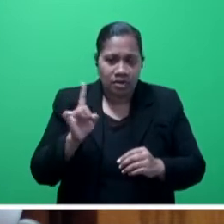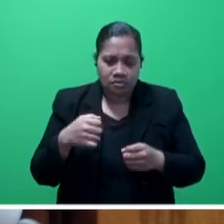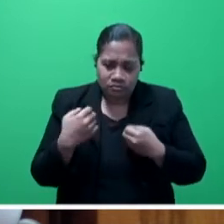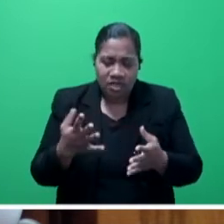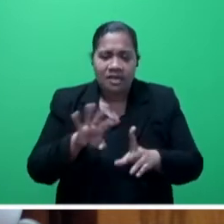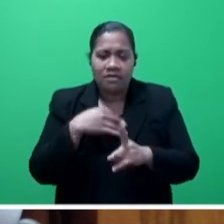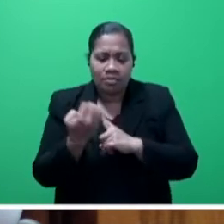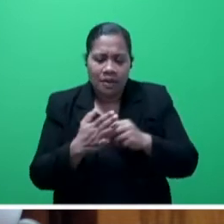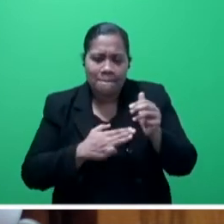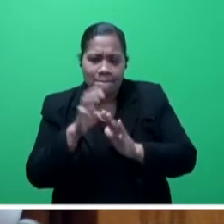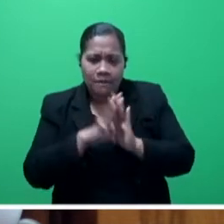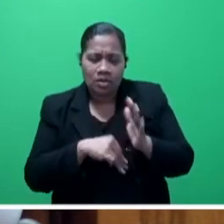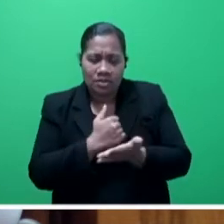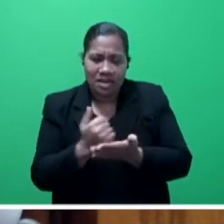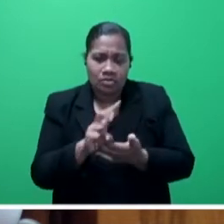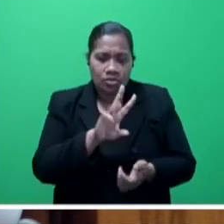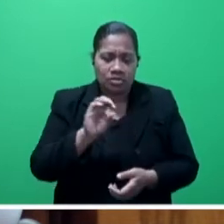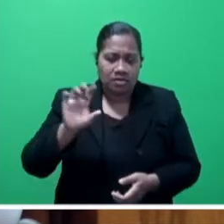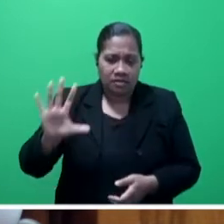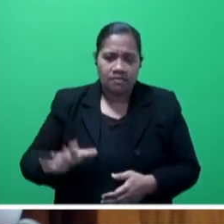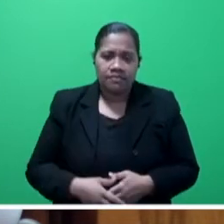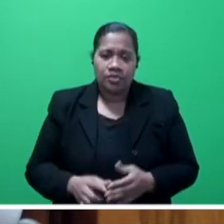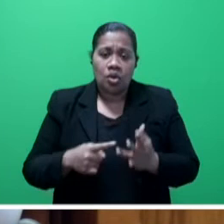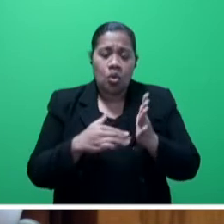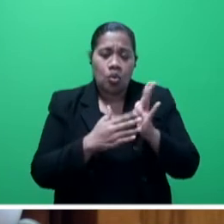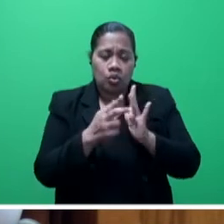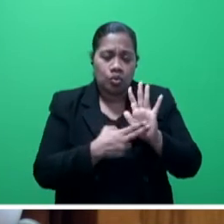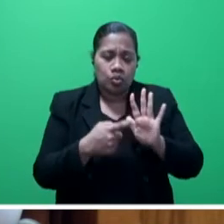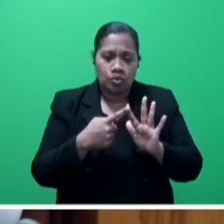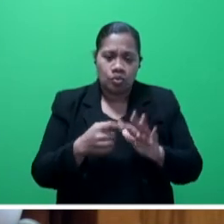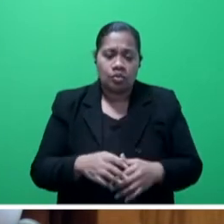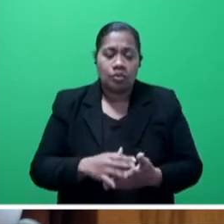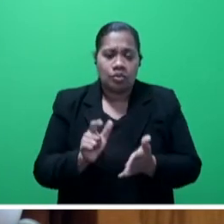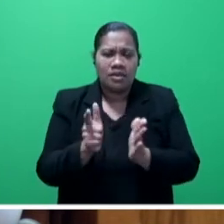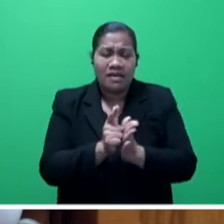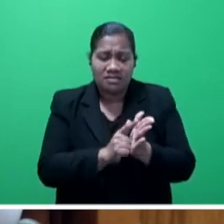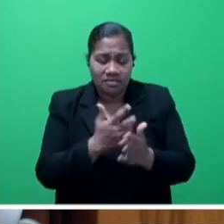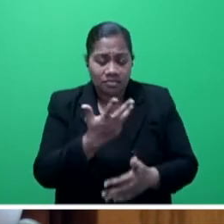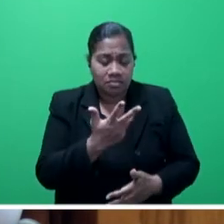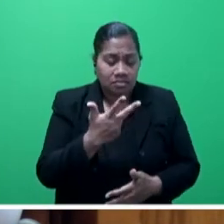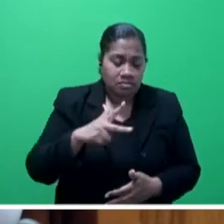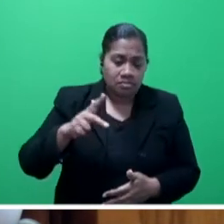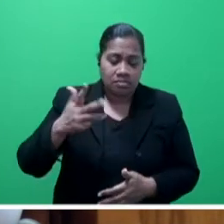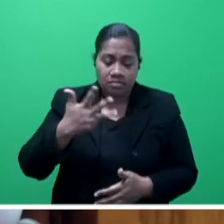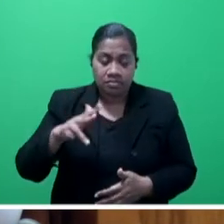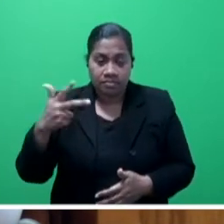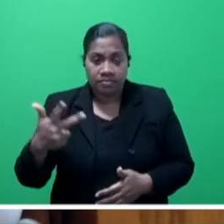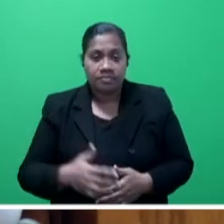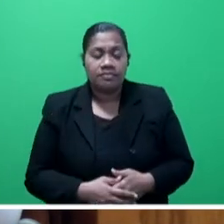and amendments thereof, the Ozone Depleting Substances Act 1998, the Endangered and Protected Species